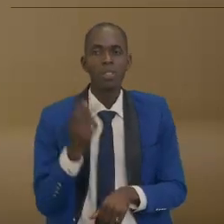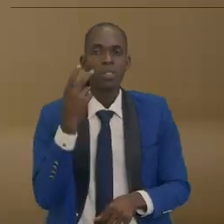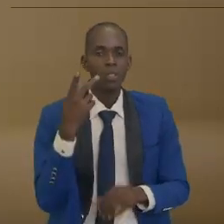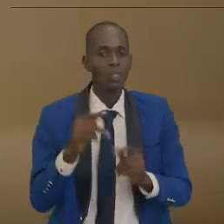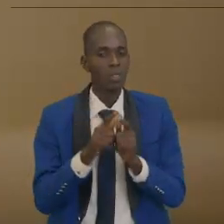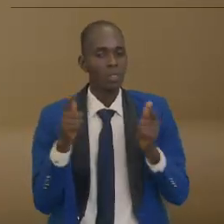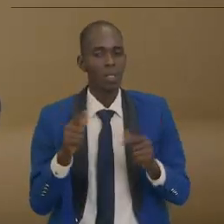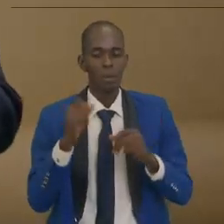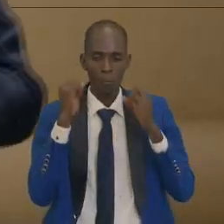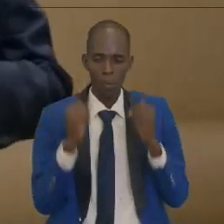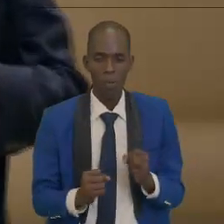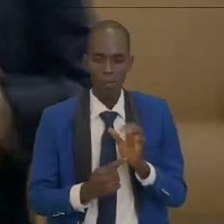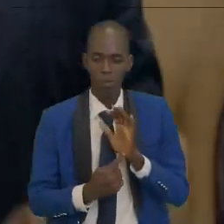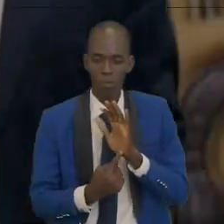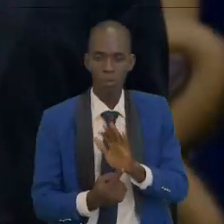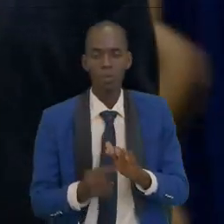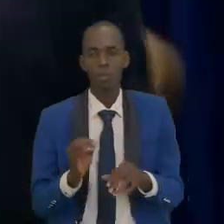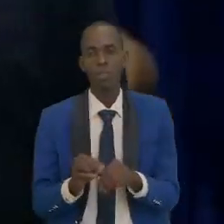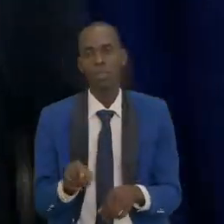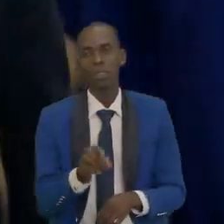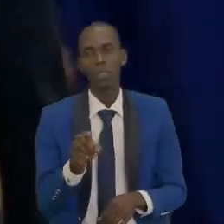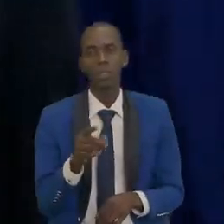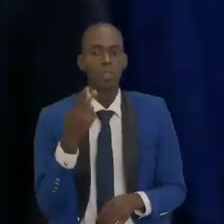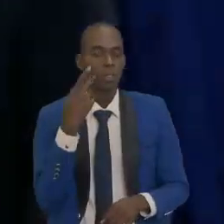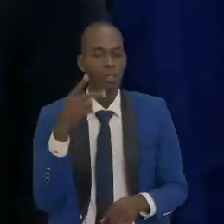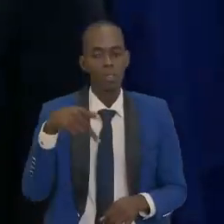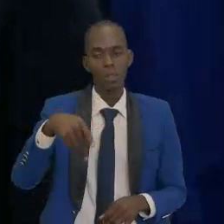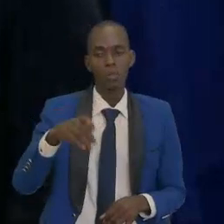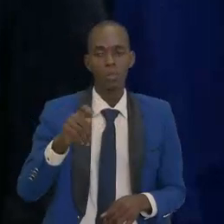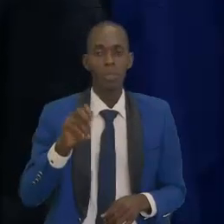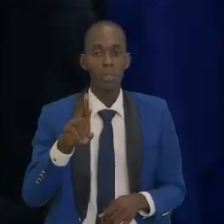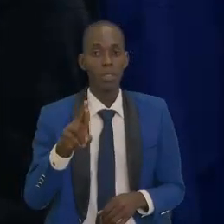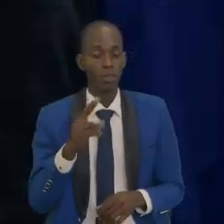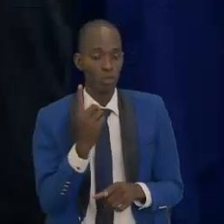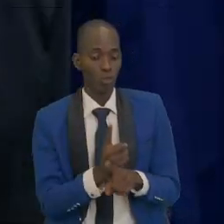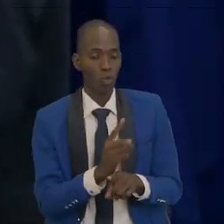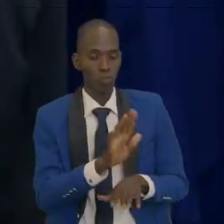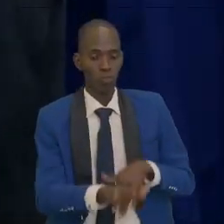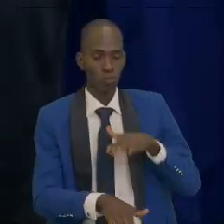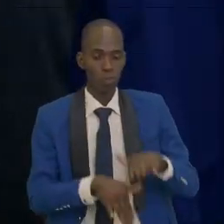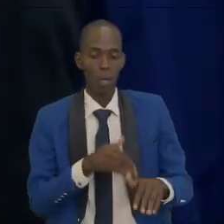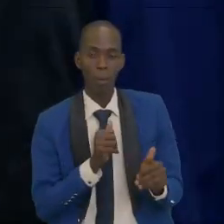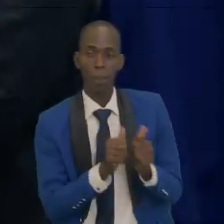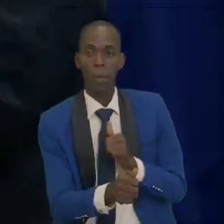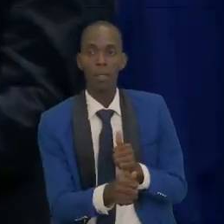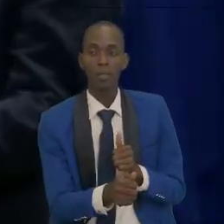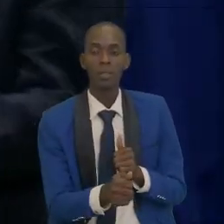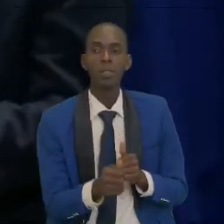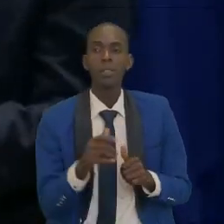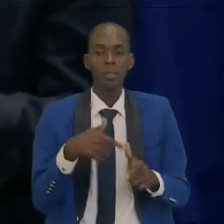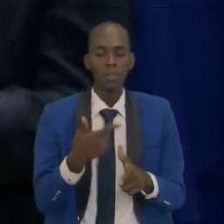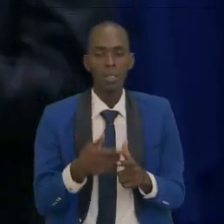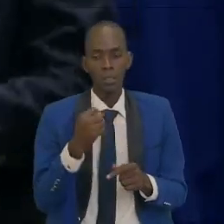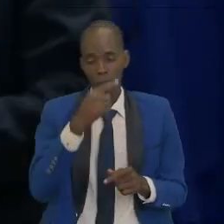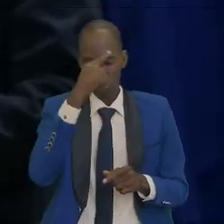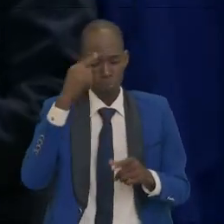manifested look how Peter just walking by and a shadow fell on the people